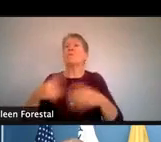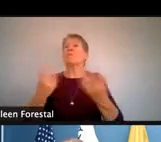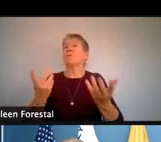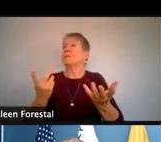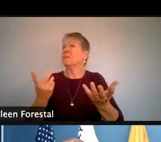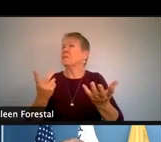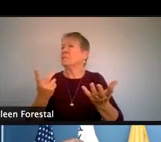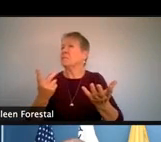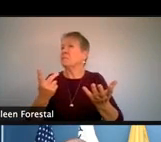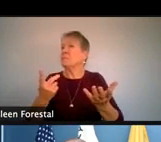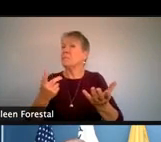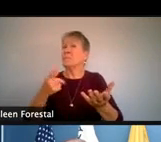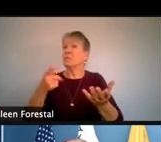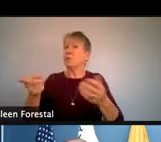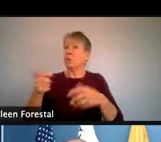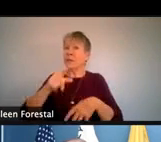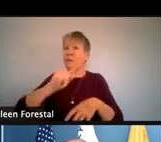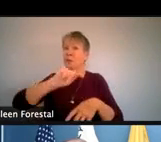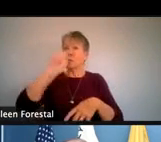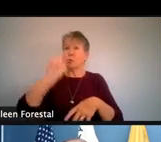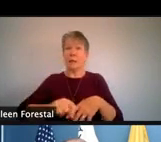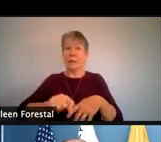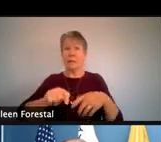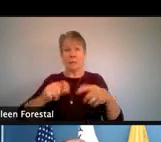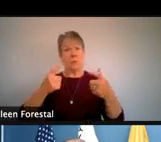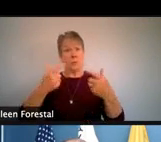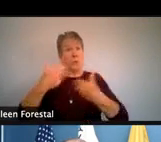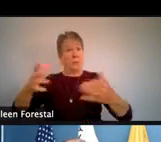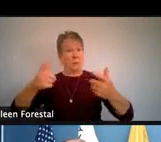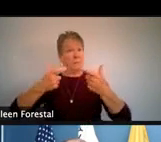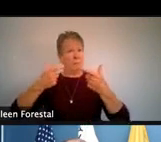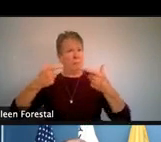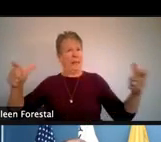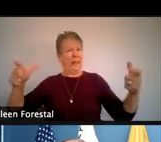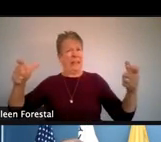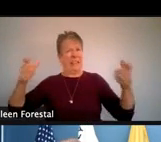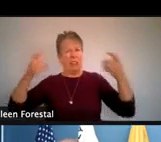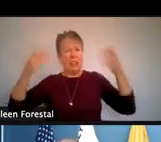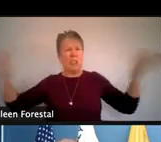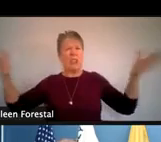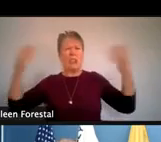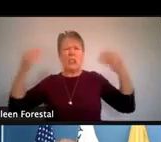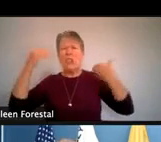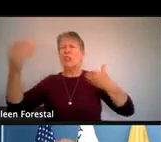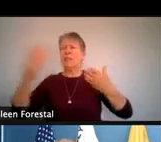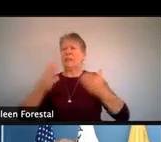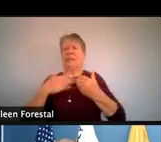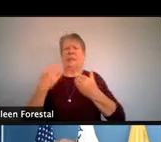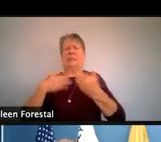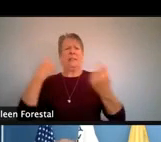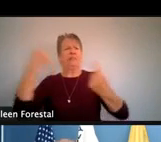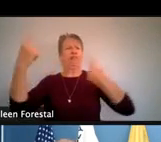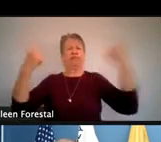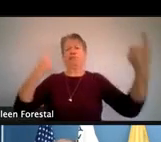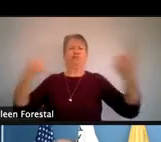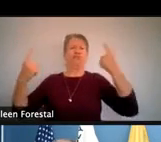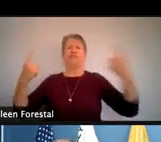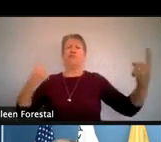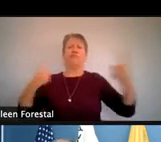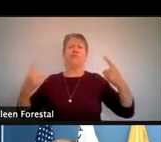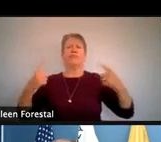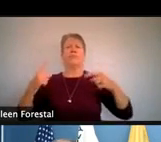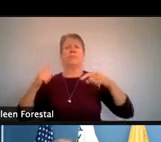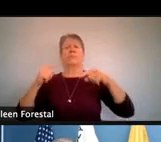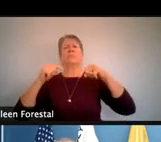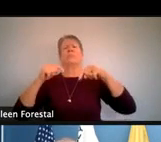With these numbers, let's be virtual for a bit. And when we think it's safe to get back in the same room again, we'll do it. So with that, Michelle, over to